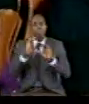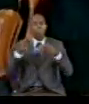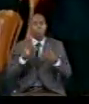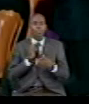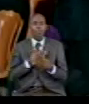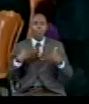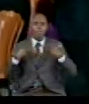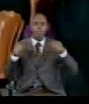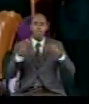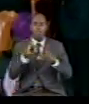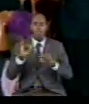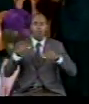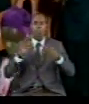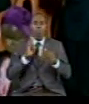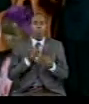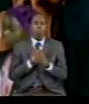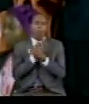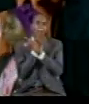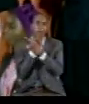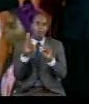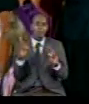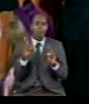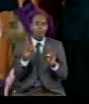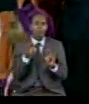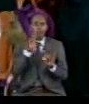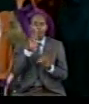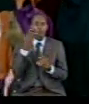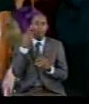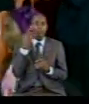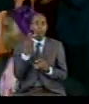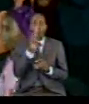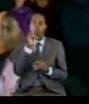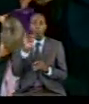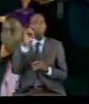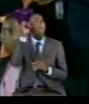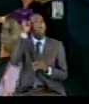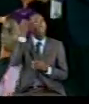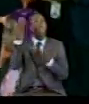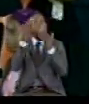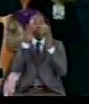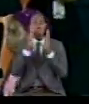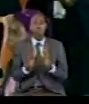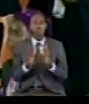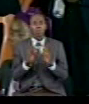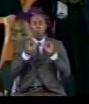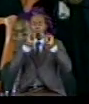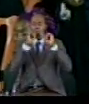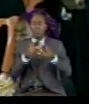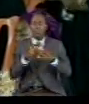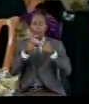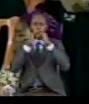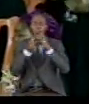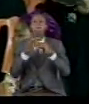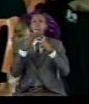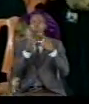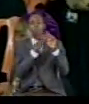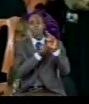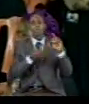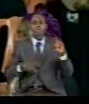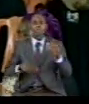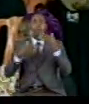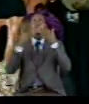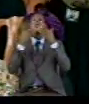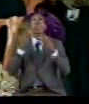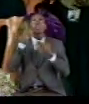us deliverance, using his servants. Let's worship the name of the Lord and thank him for all that he has